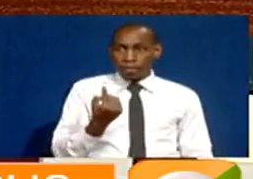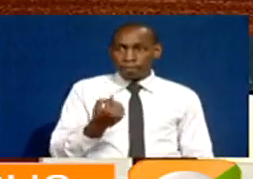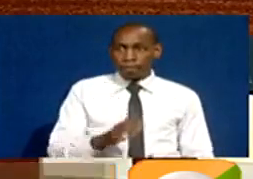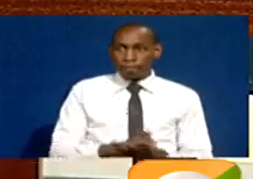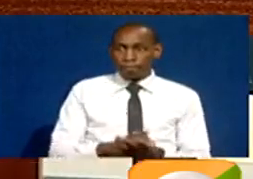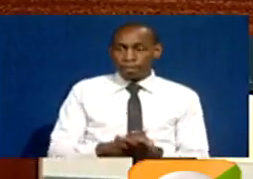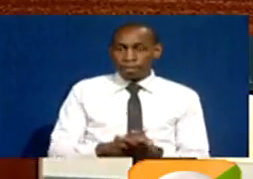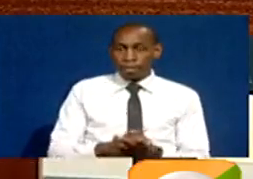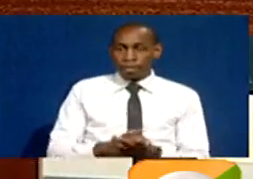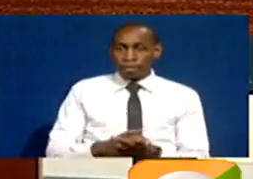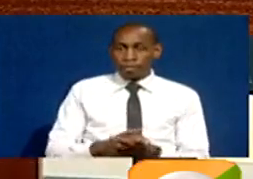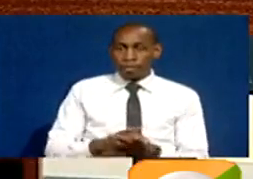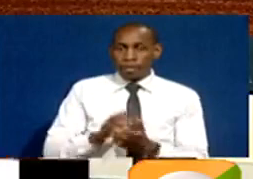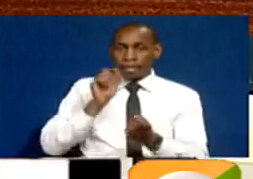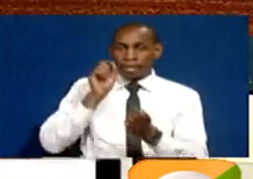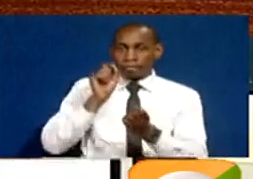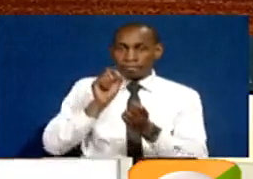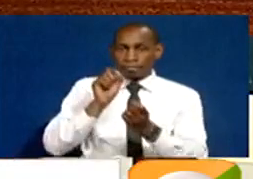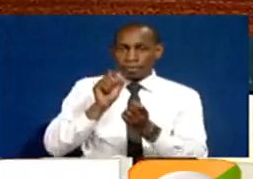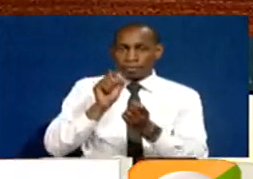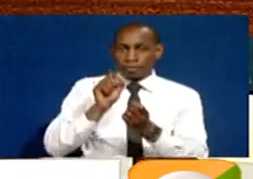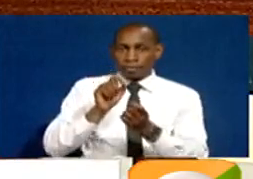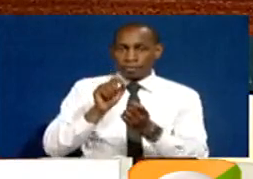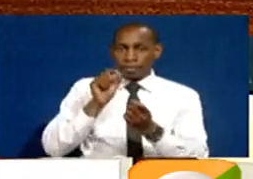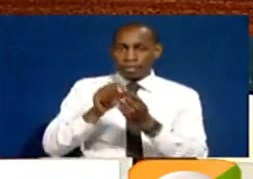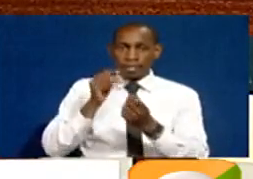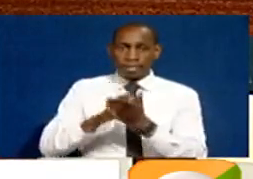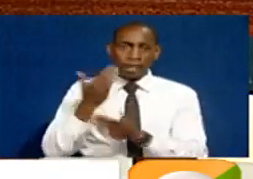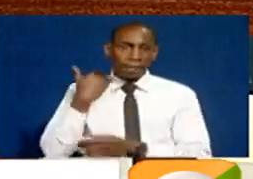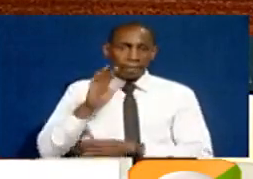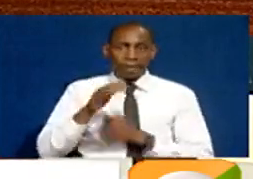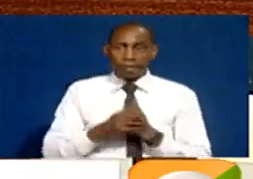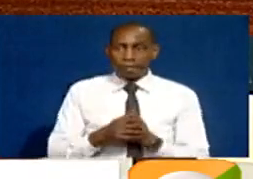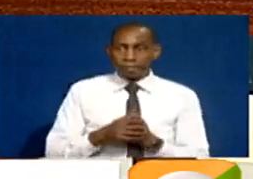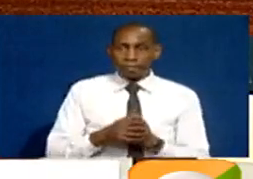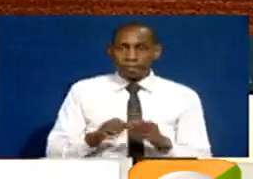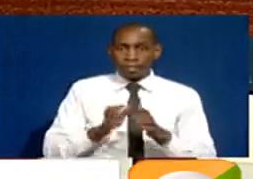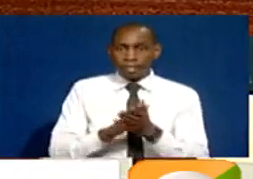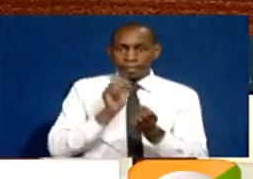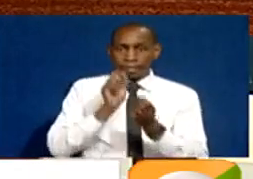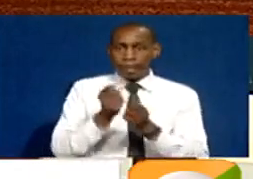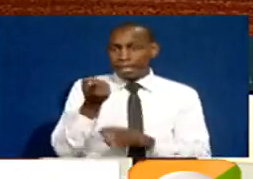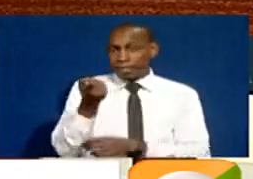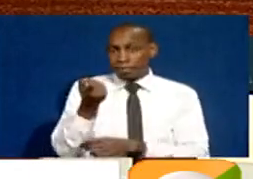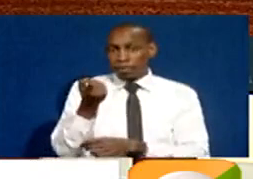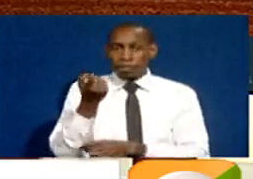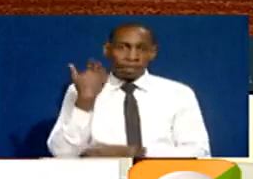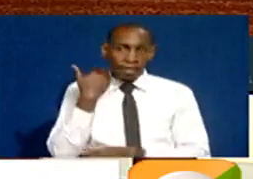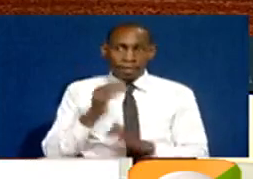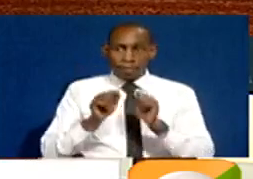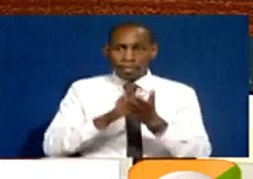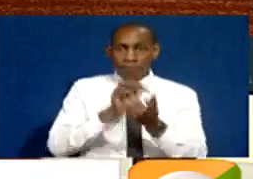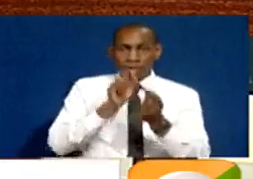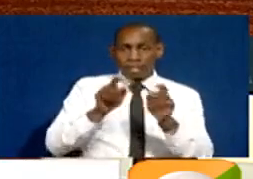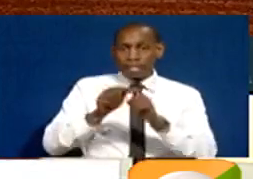drop of your blood. We don't drain the whole 5 liters of blood from you. And from that one drop, we can test and